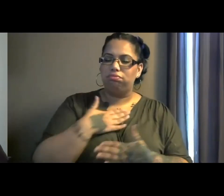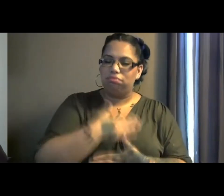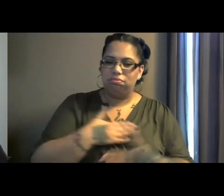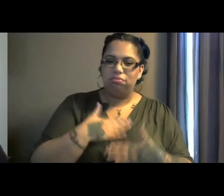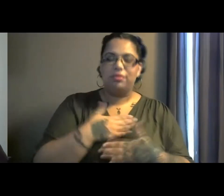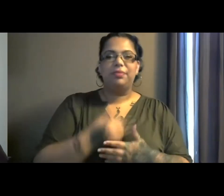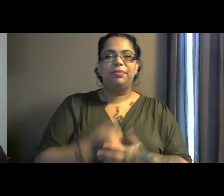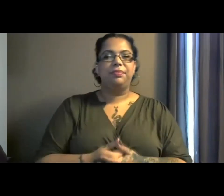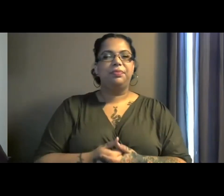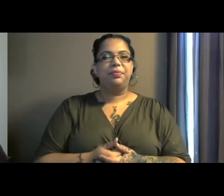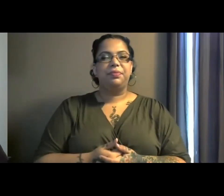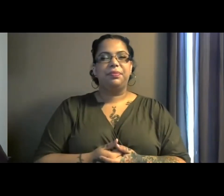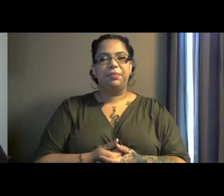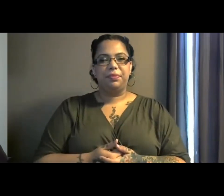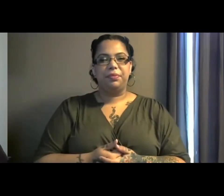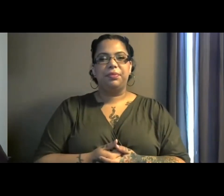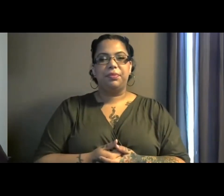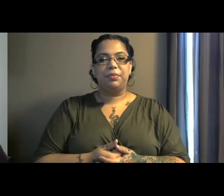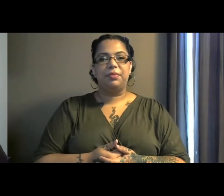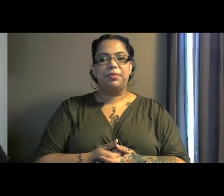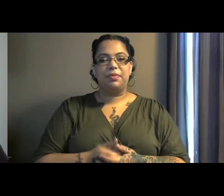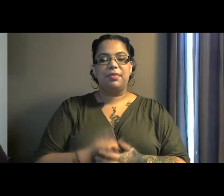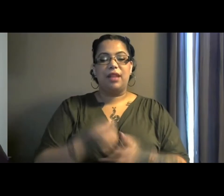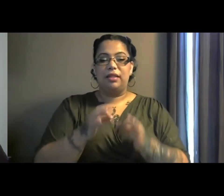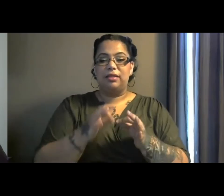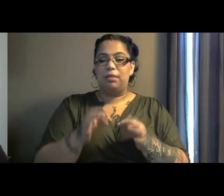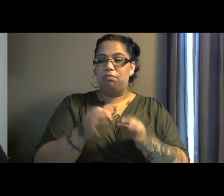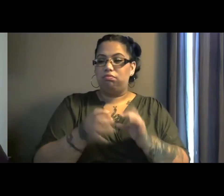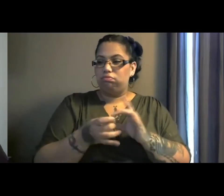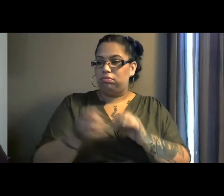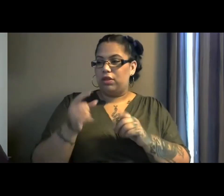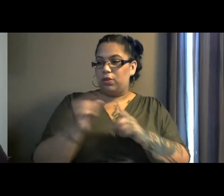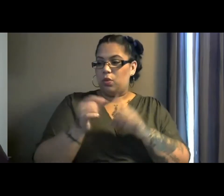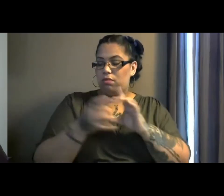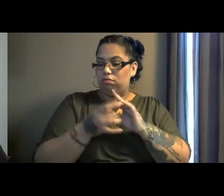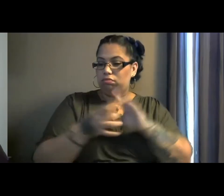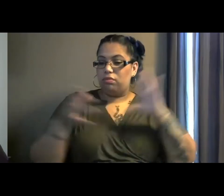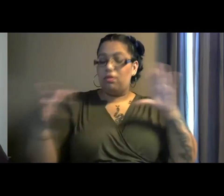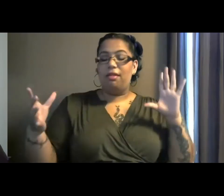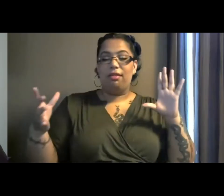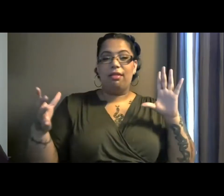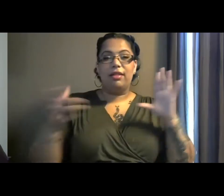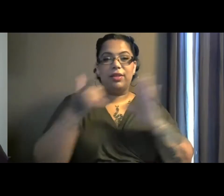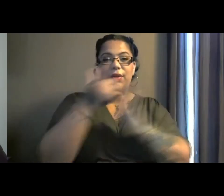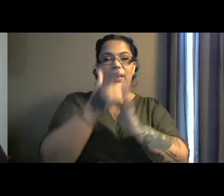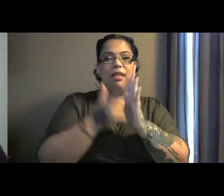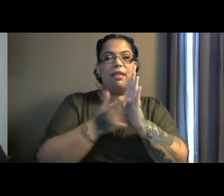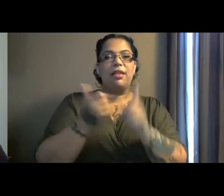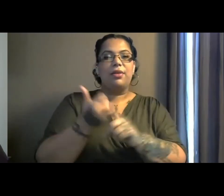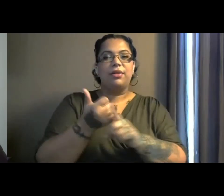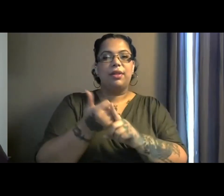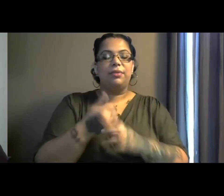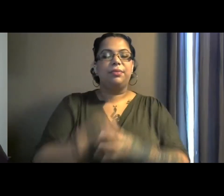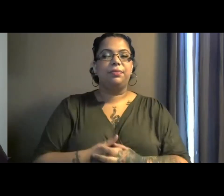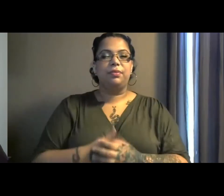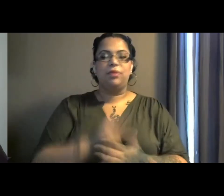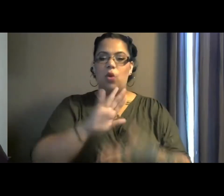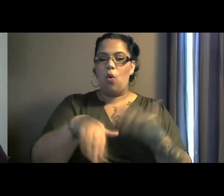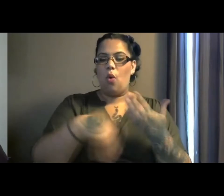And I simply release my words into the loving activity of the law itself, knowing that all is good and all is